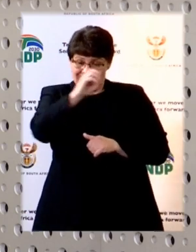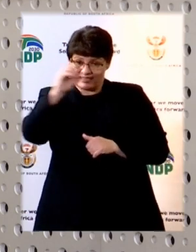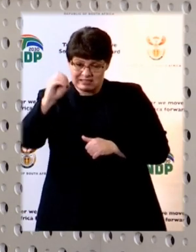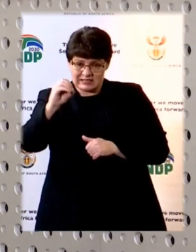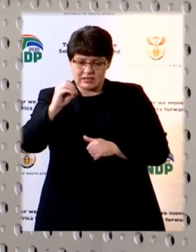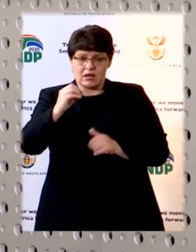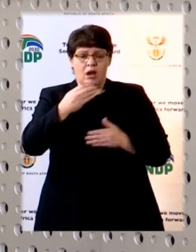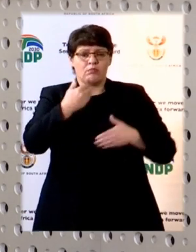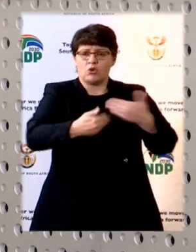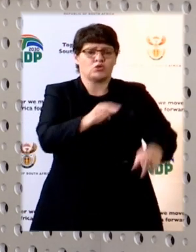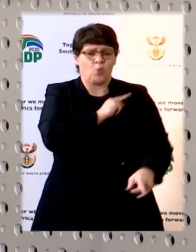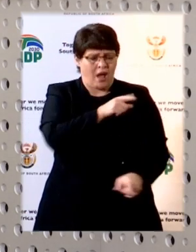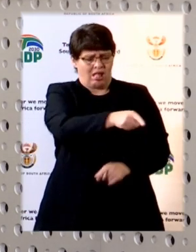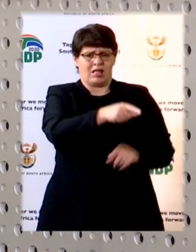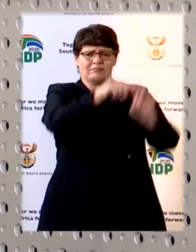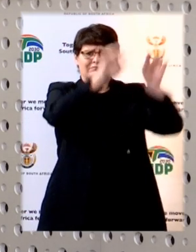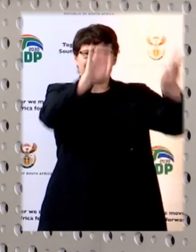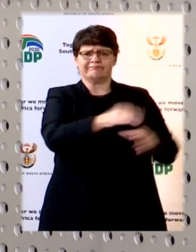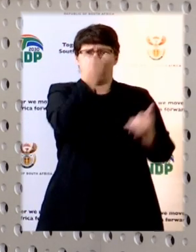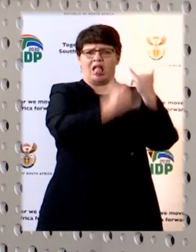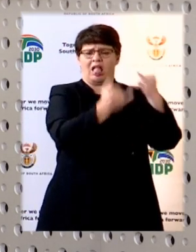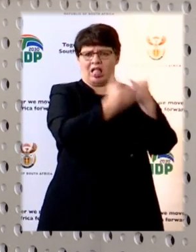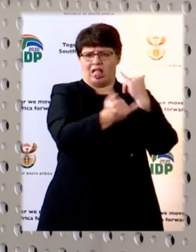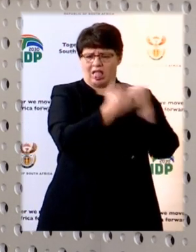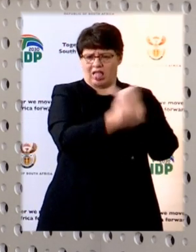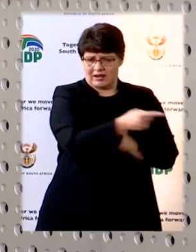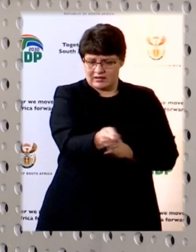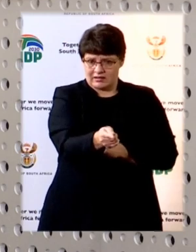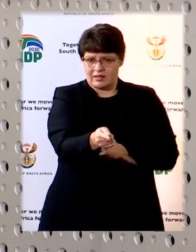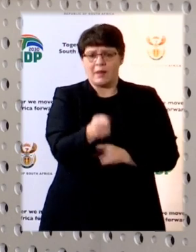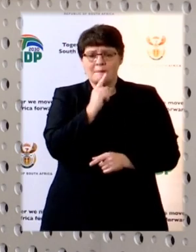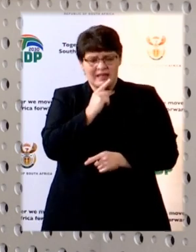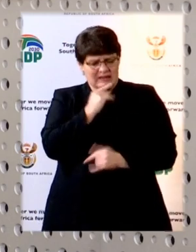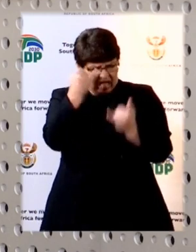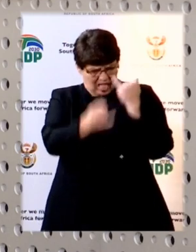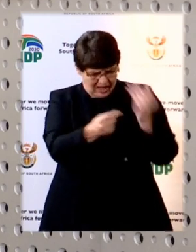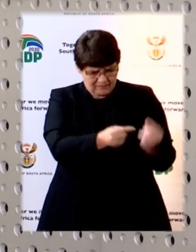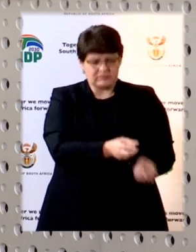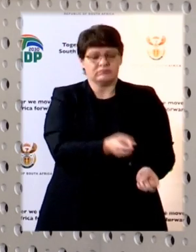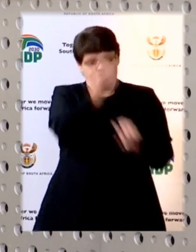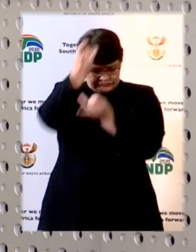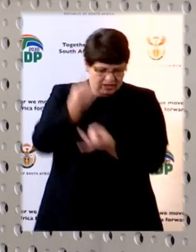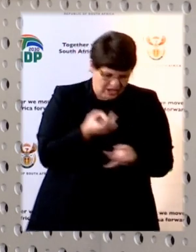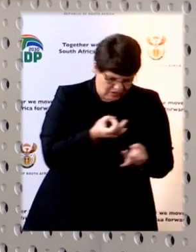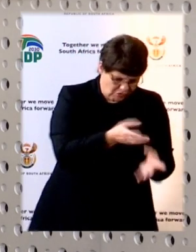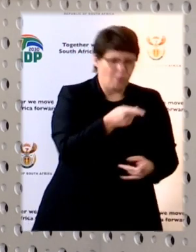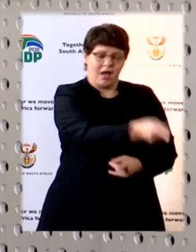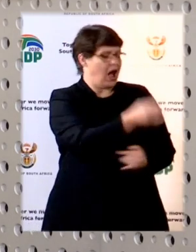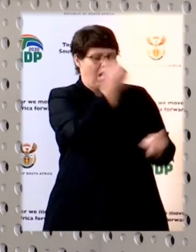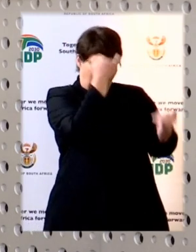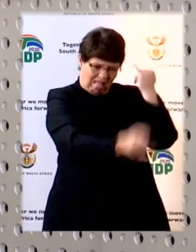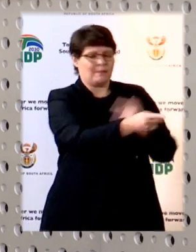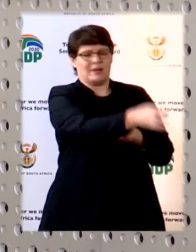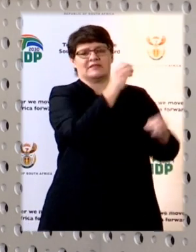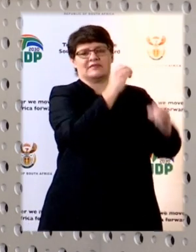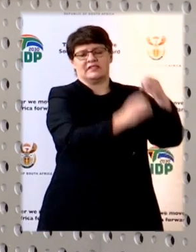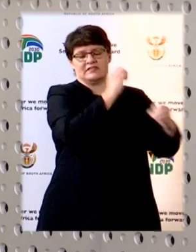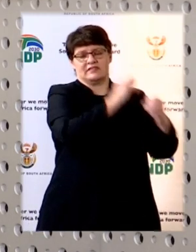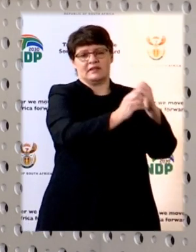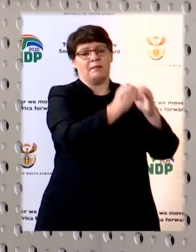be processed due to errors, and the affected companies have been notified to correct their applications